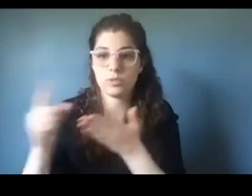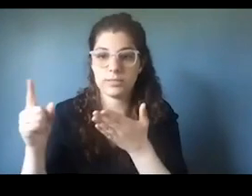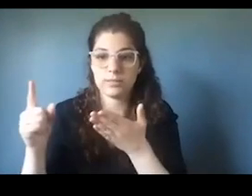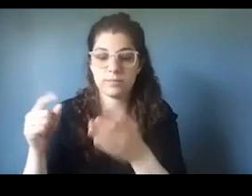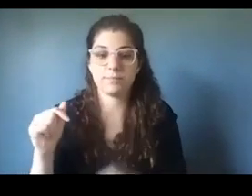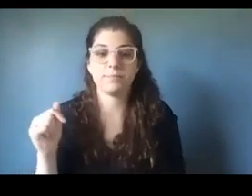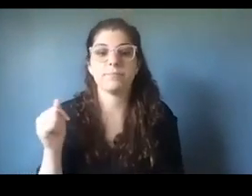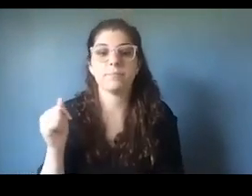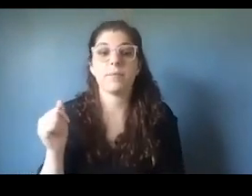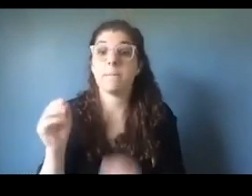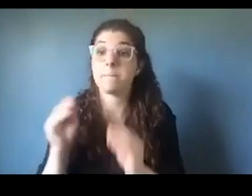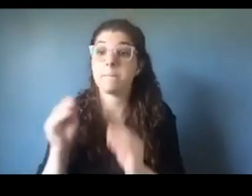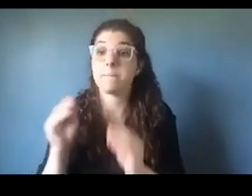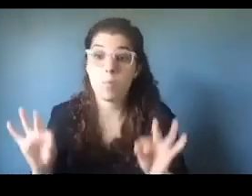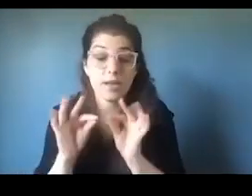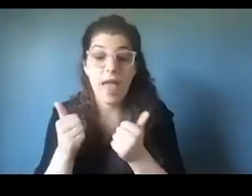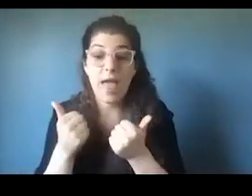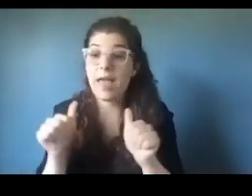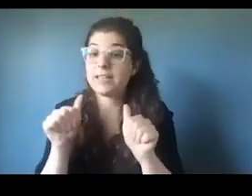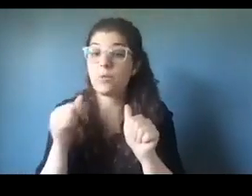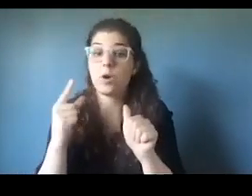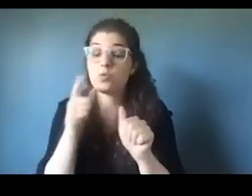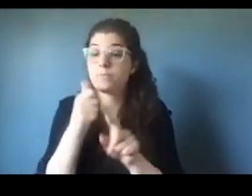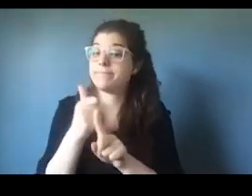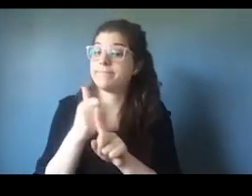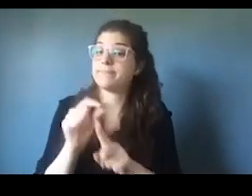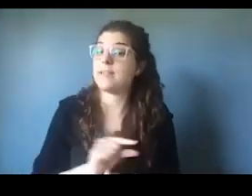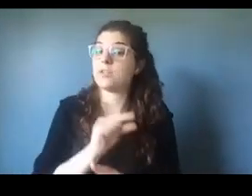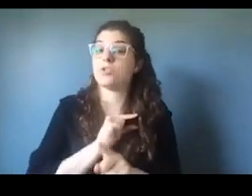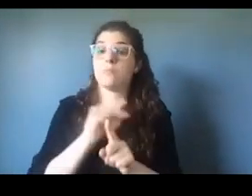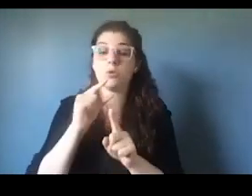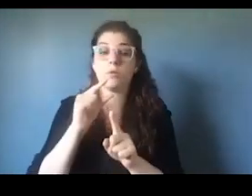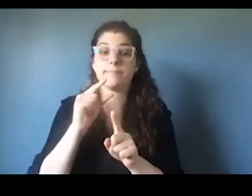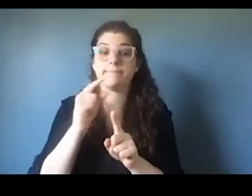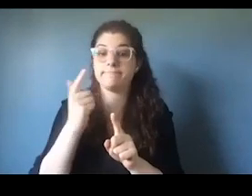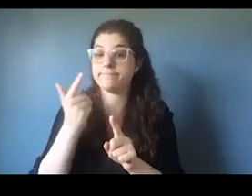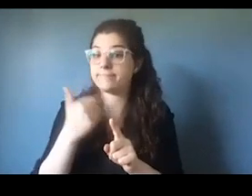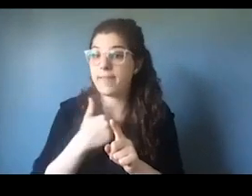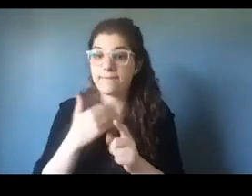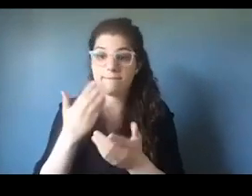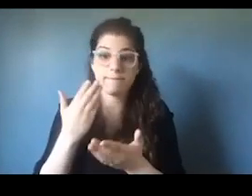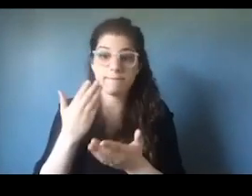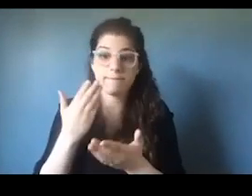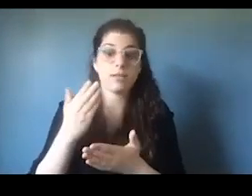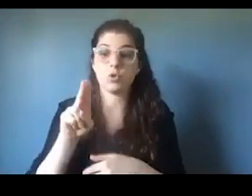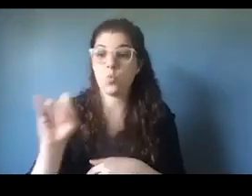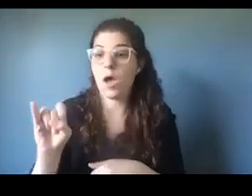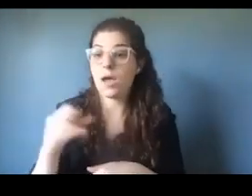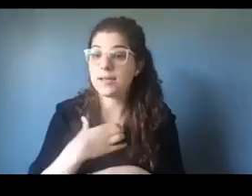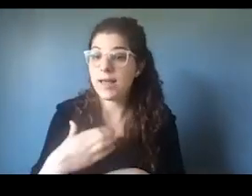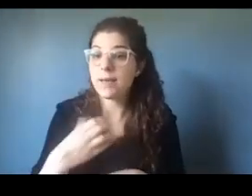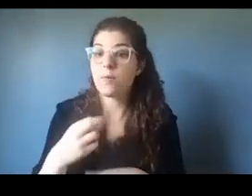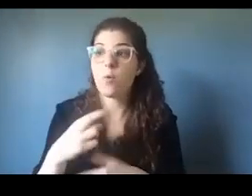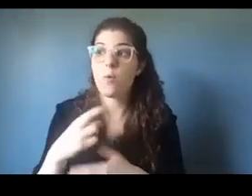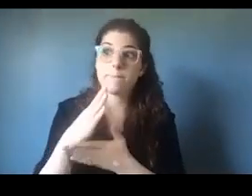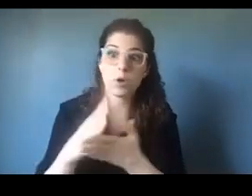importantly, anybody who is eligible for, who has a valid UI claim or partial UI